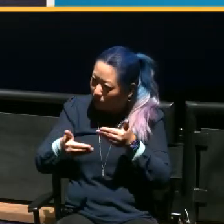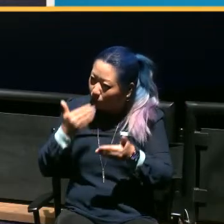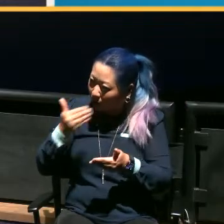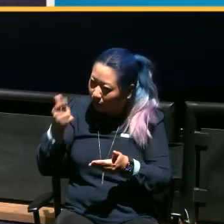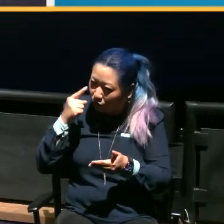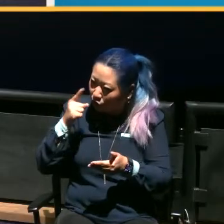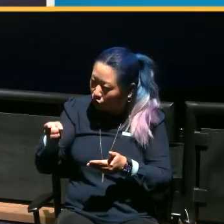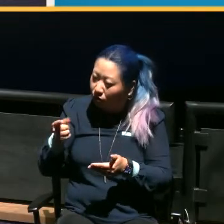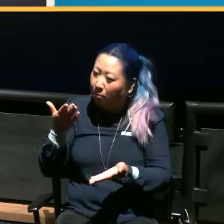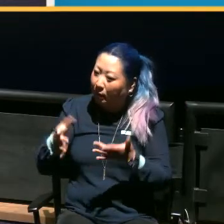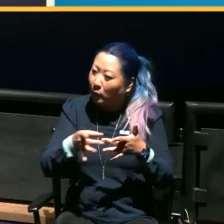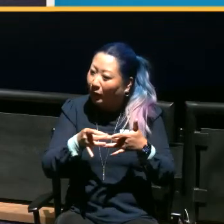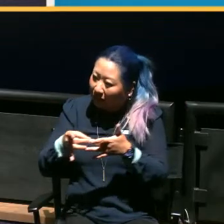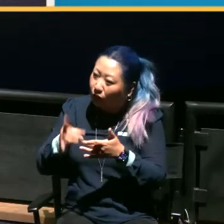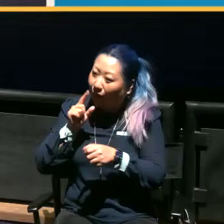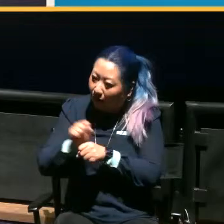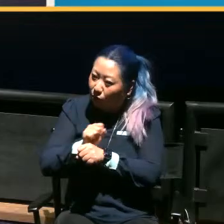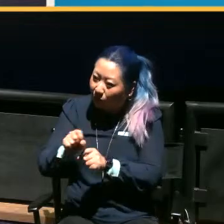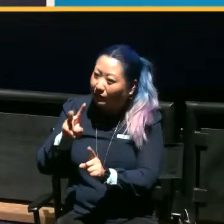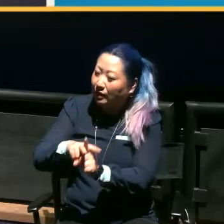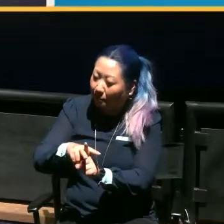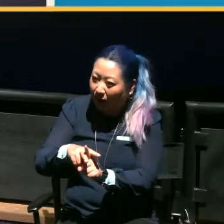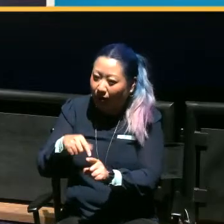might lead to an assignment.